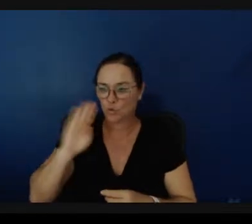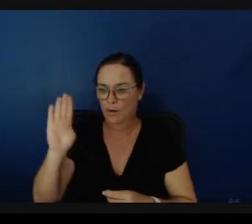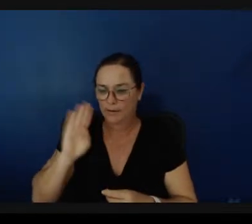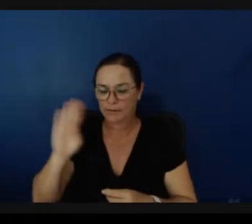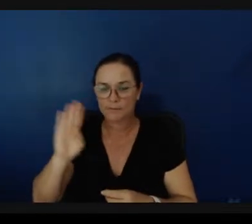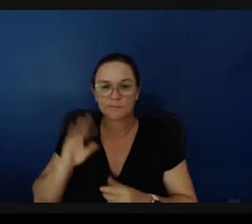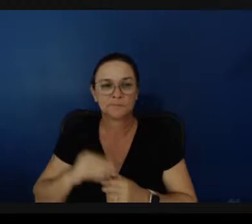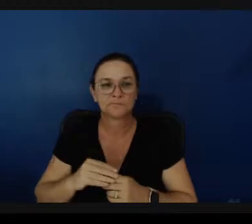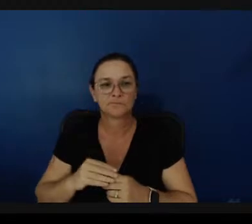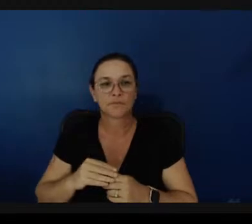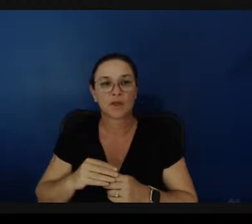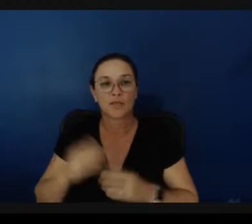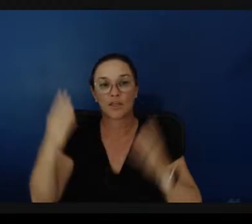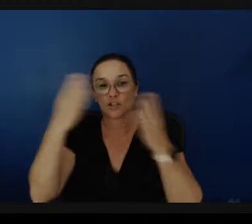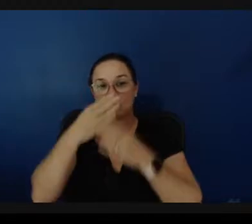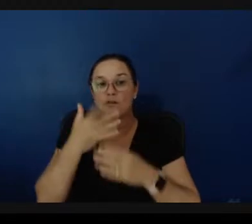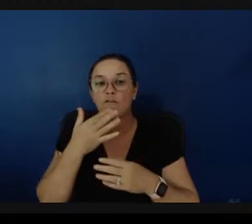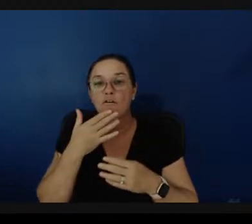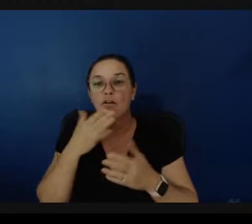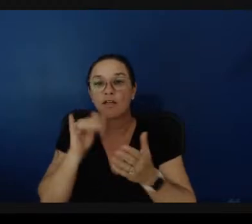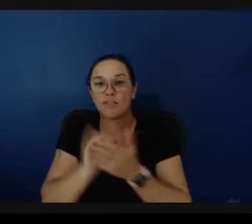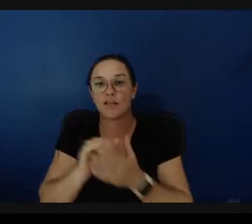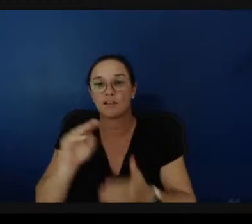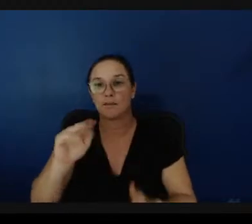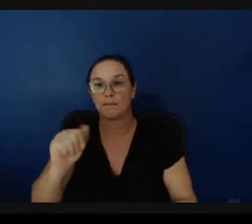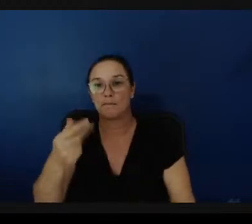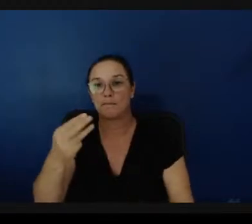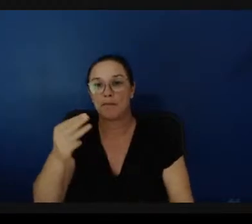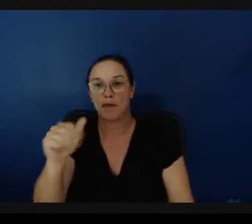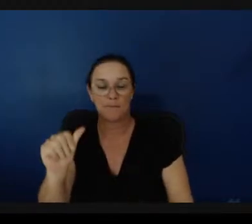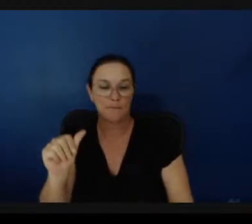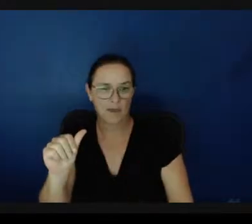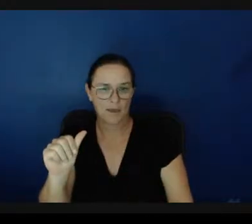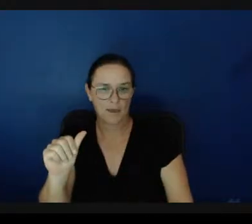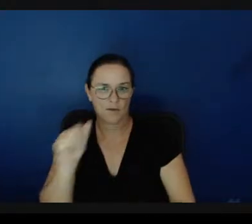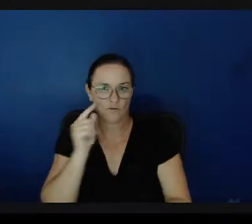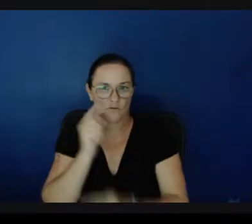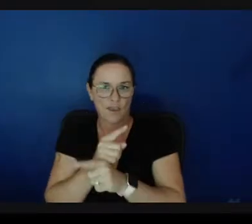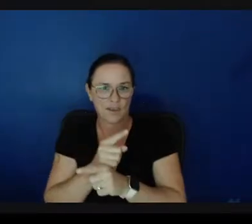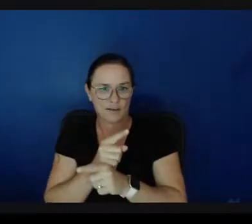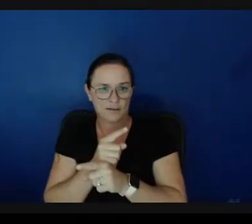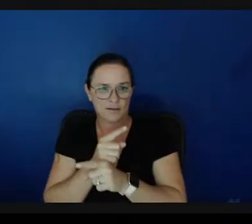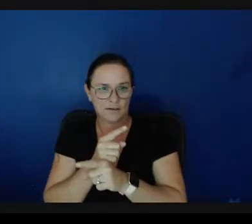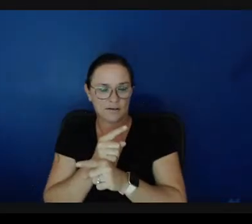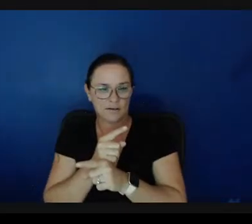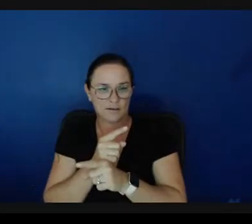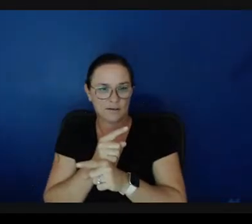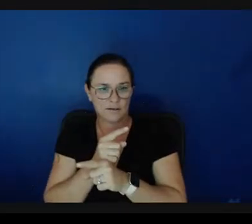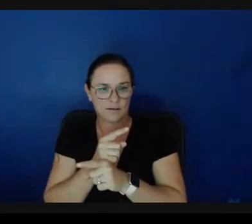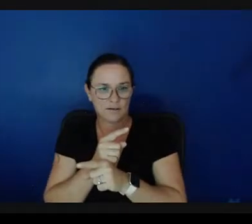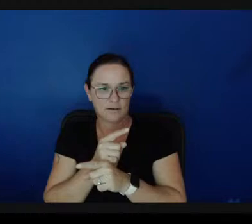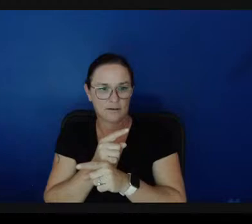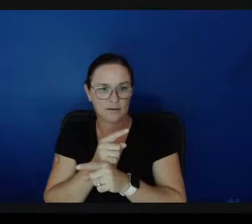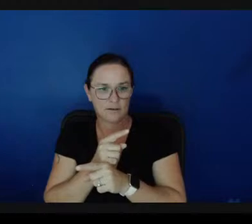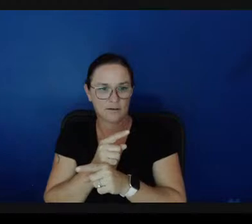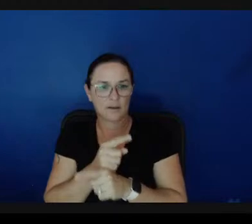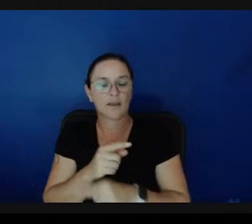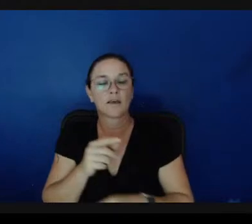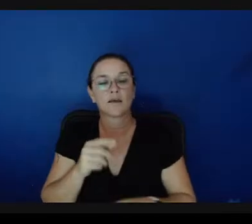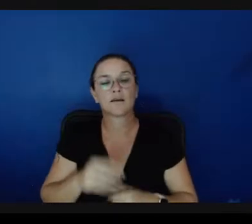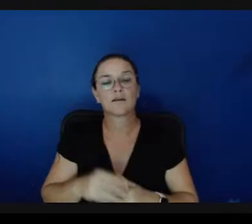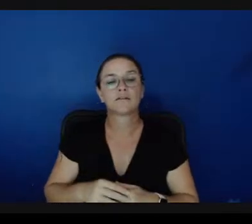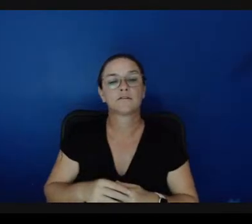With the darker colors, that's where the magma is at. Would that be right? Yeah, I'm just bringing something up.